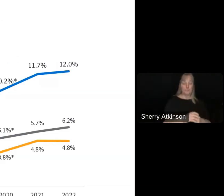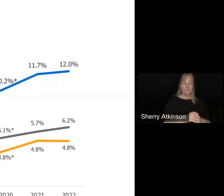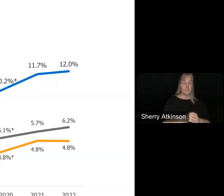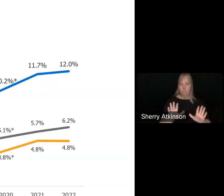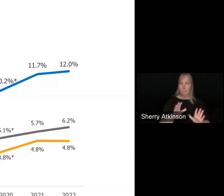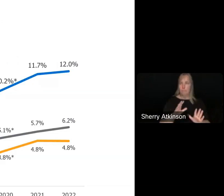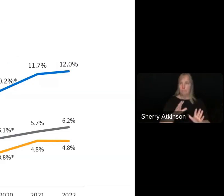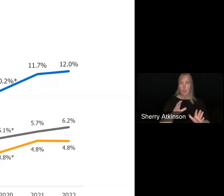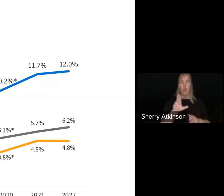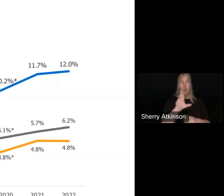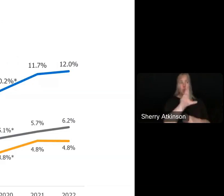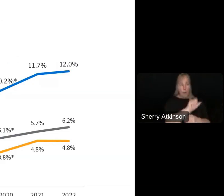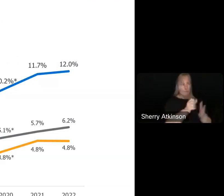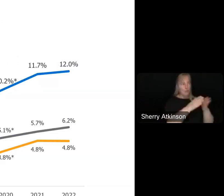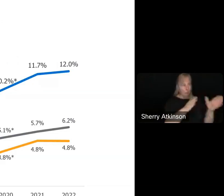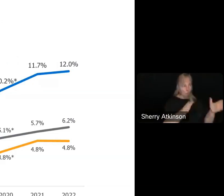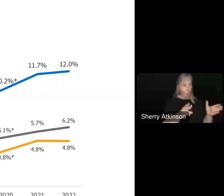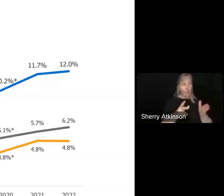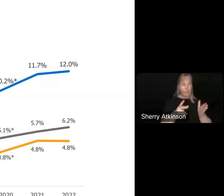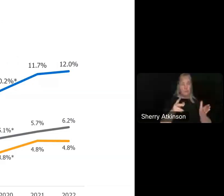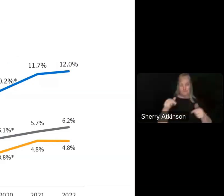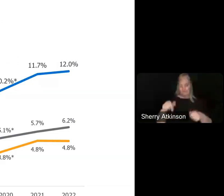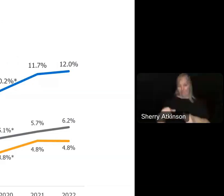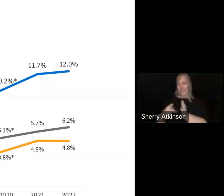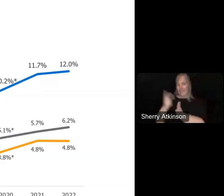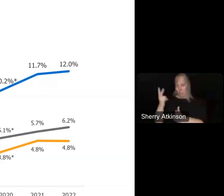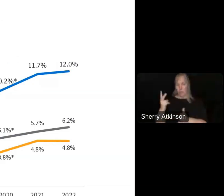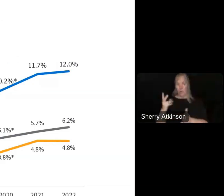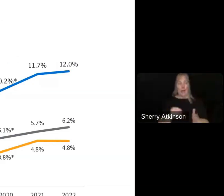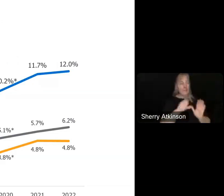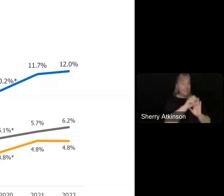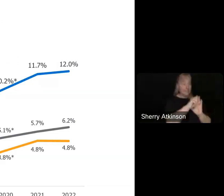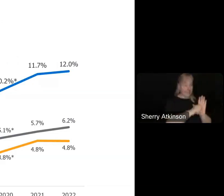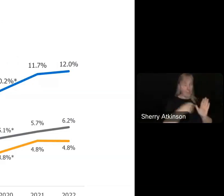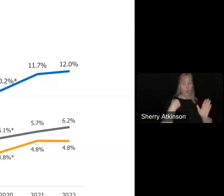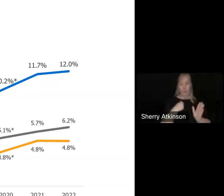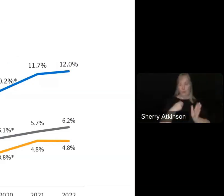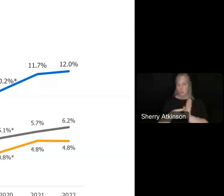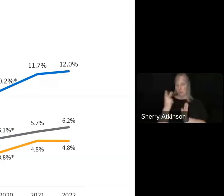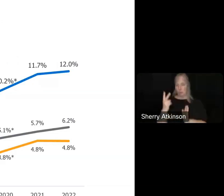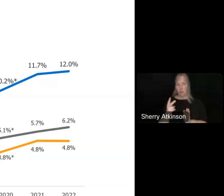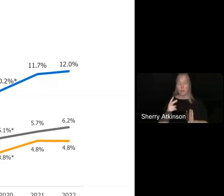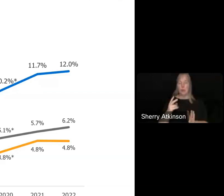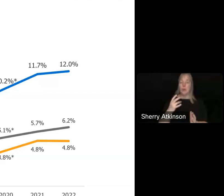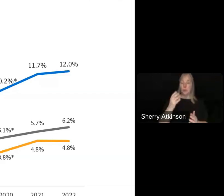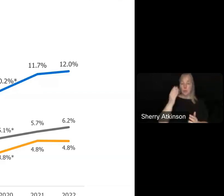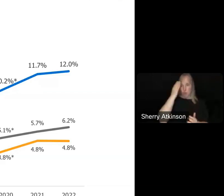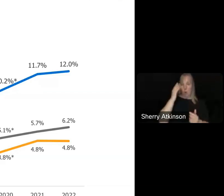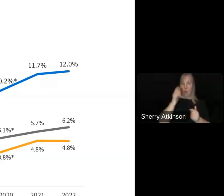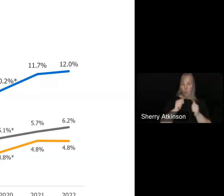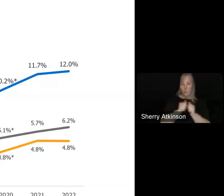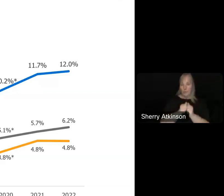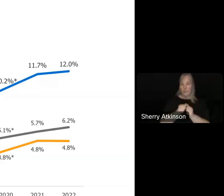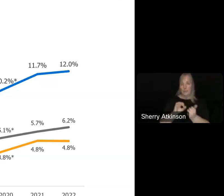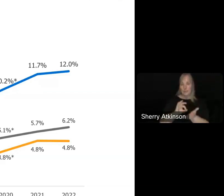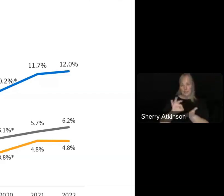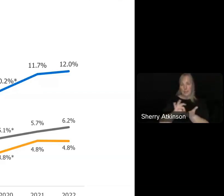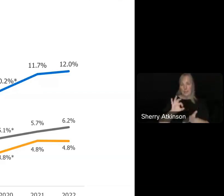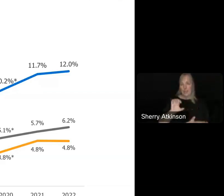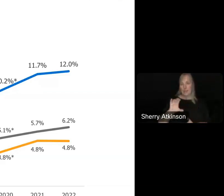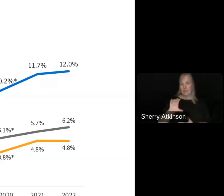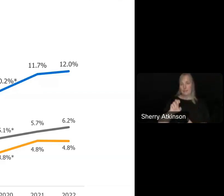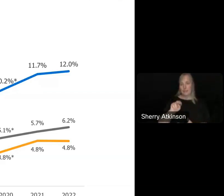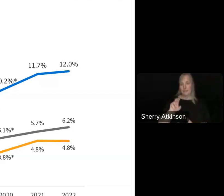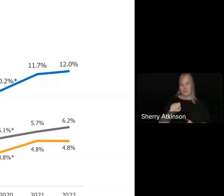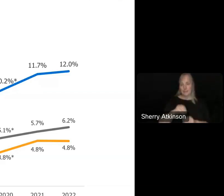U.S. as a whole, and then double that of the state. So, as you know, with the census in 2020, some of the counties